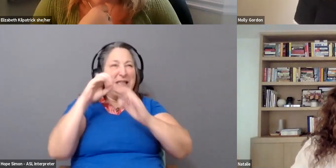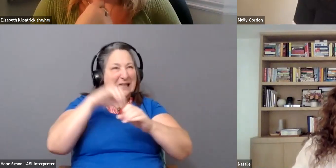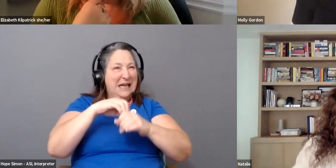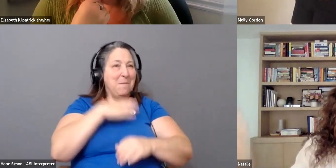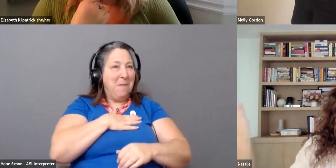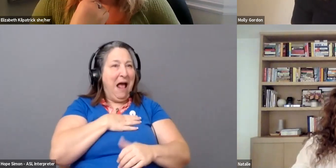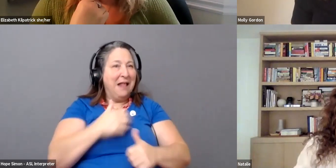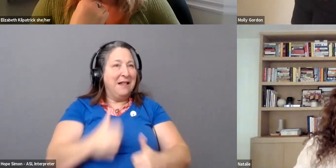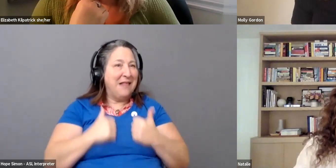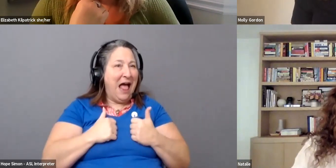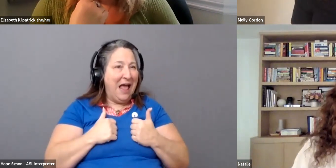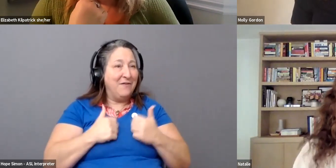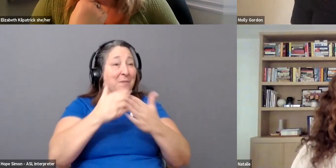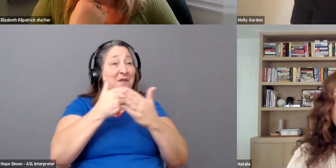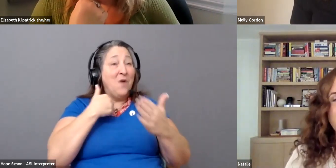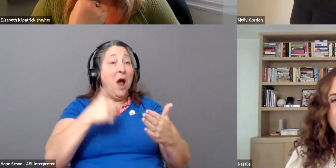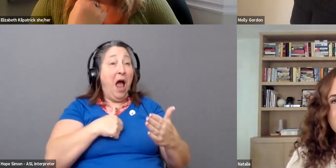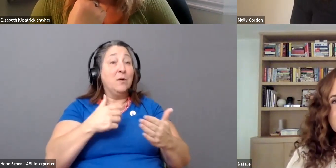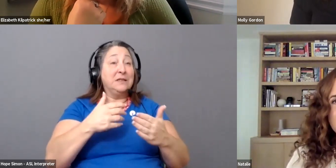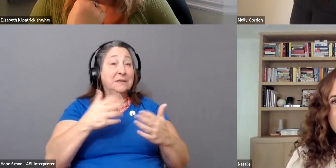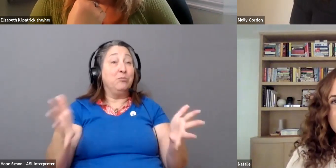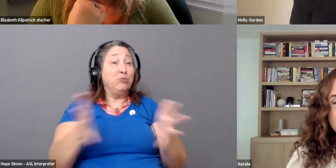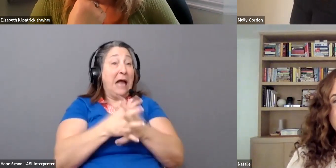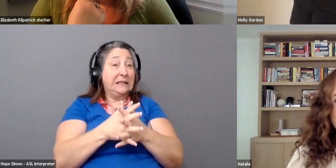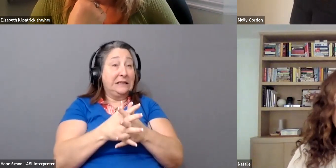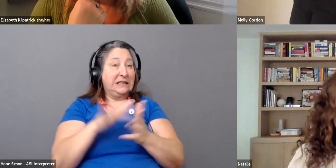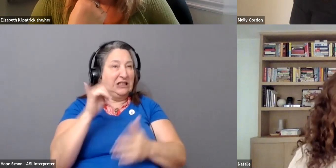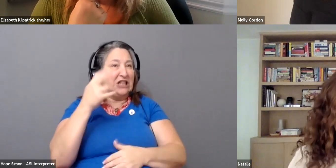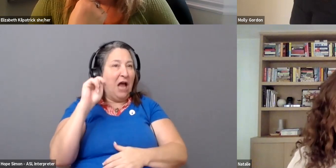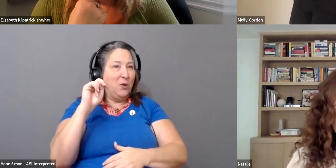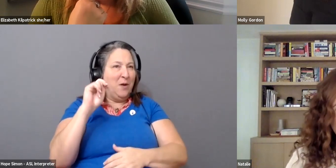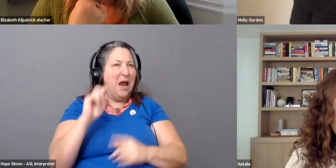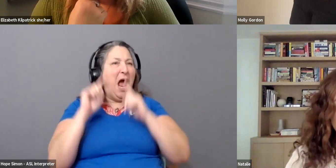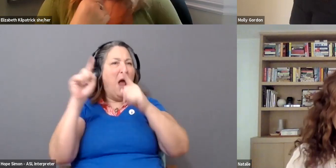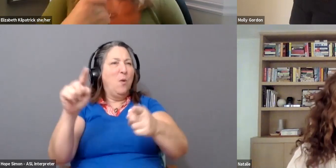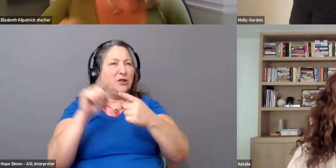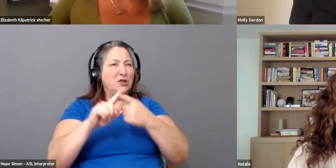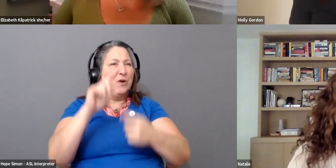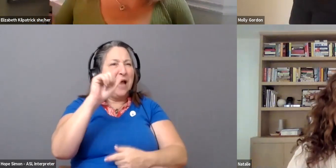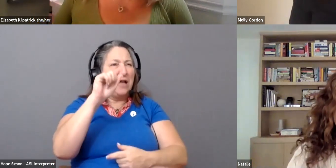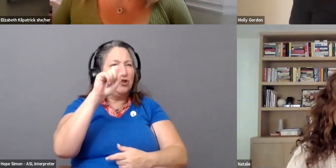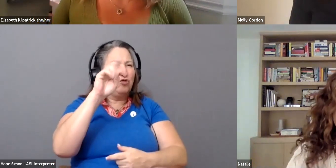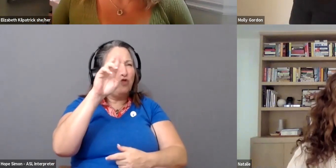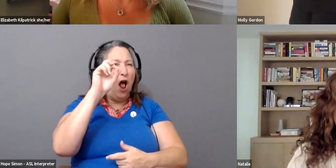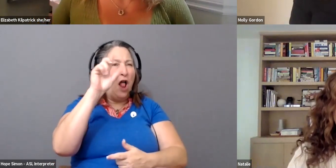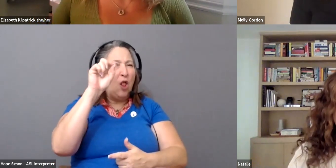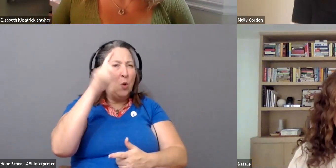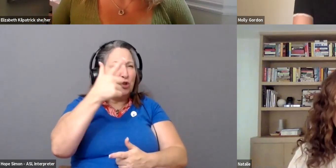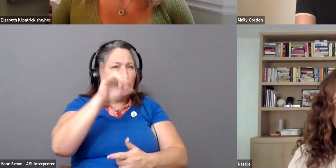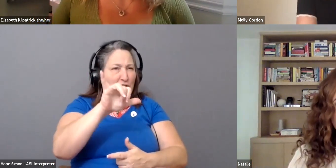pregnant. It was in January. I went to this astrologer and I was sort of finishing up the movie. Like we were